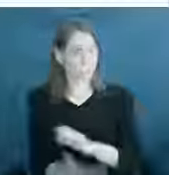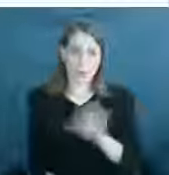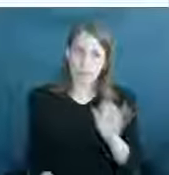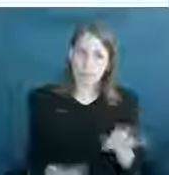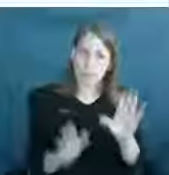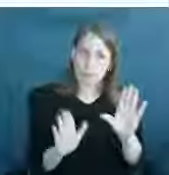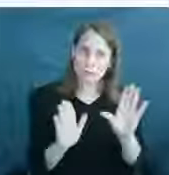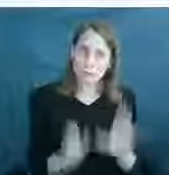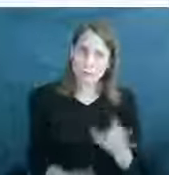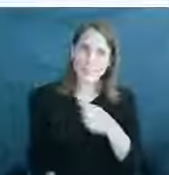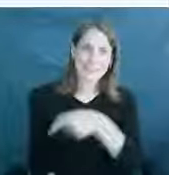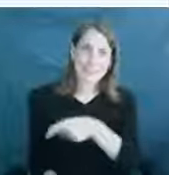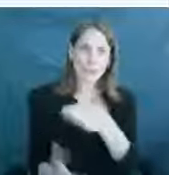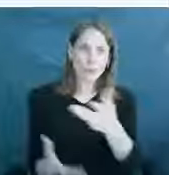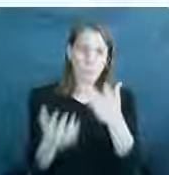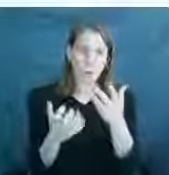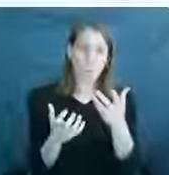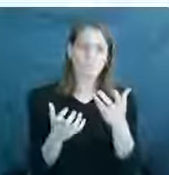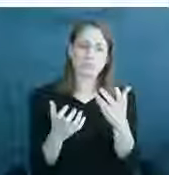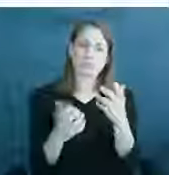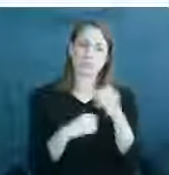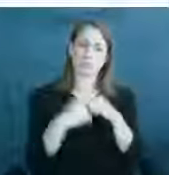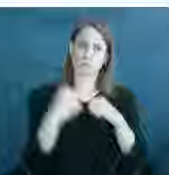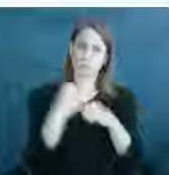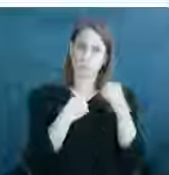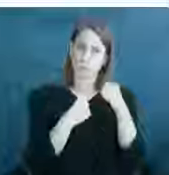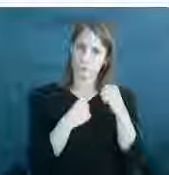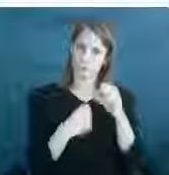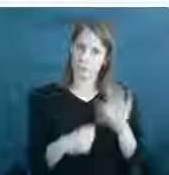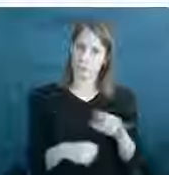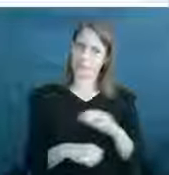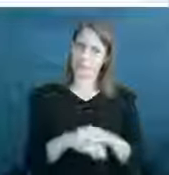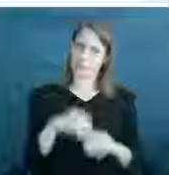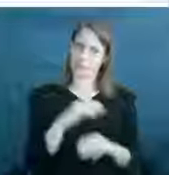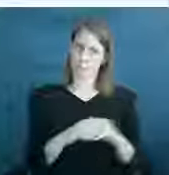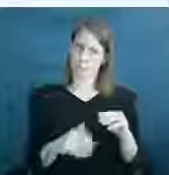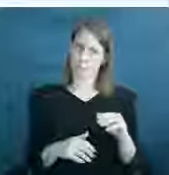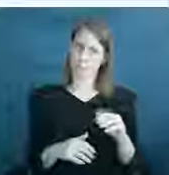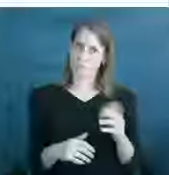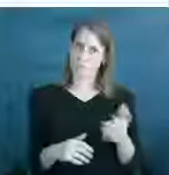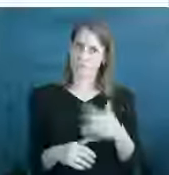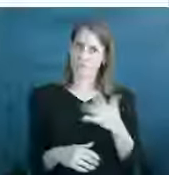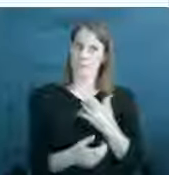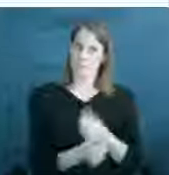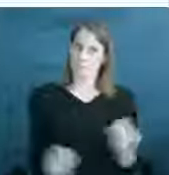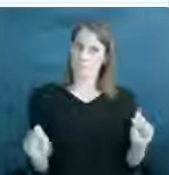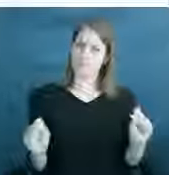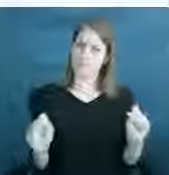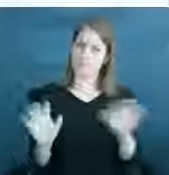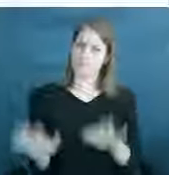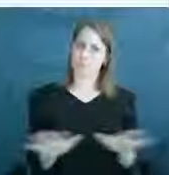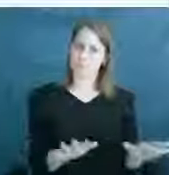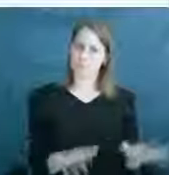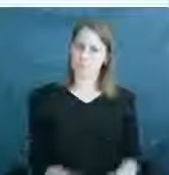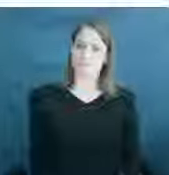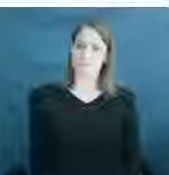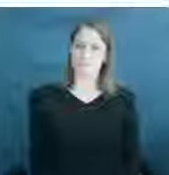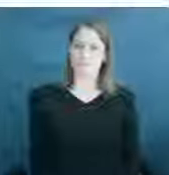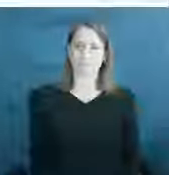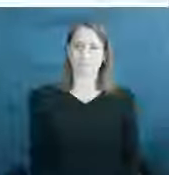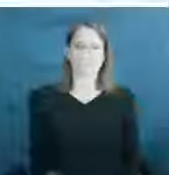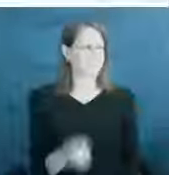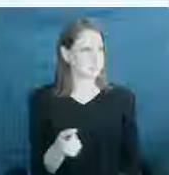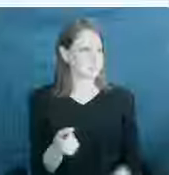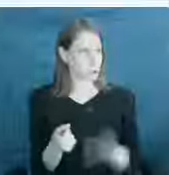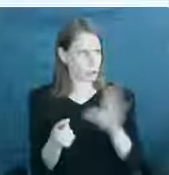single lesson you see them. Can I do that, sir? Can I give these out? That's great. They're looking for the structure that they can live within.